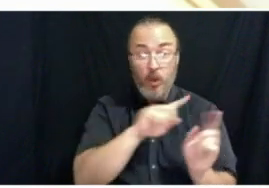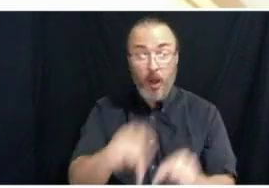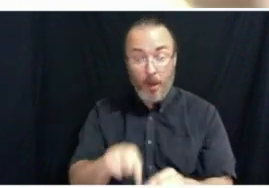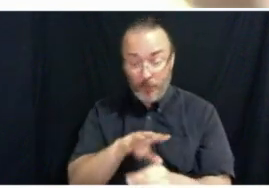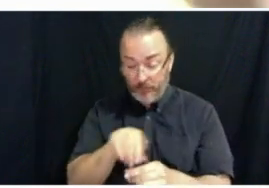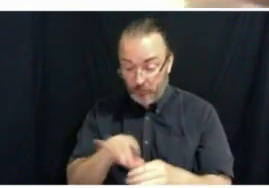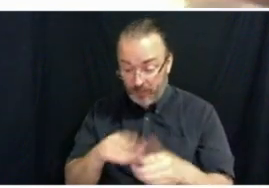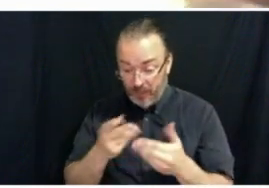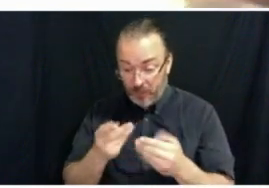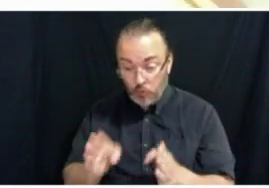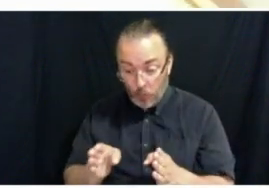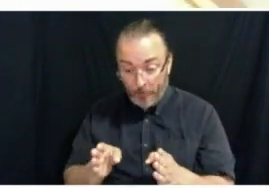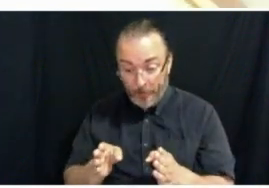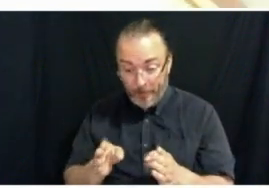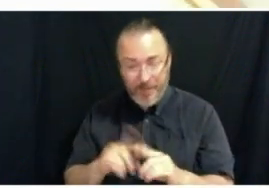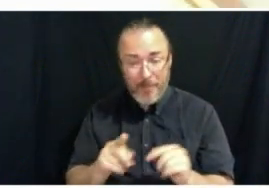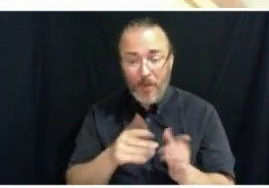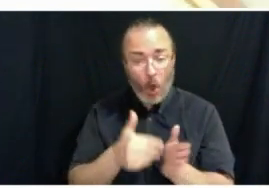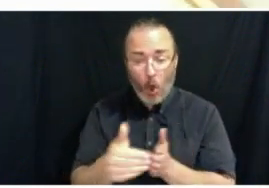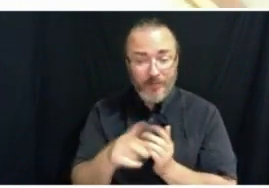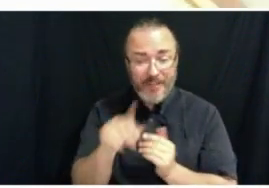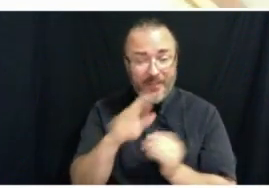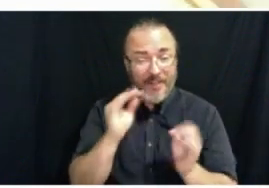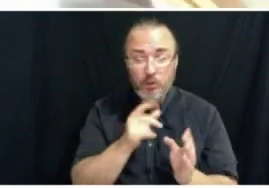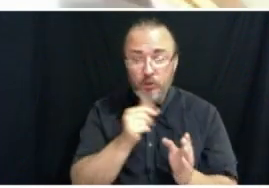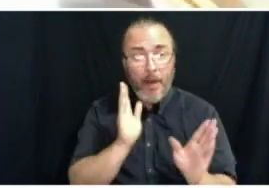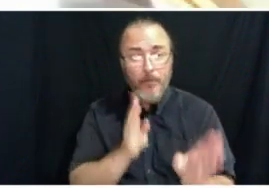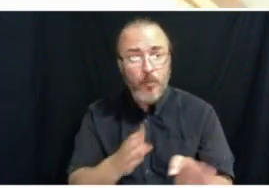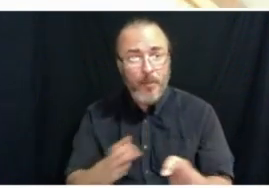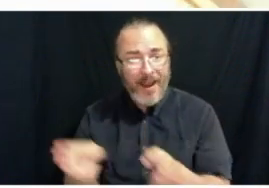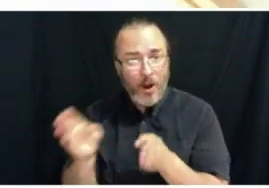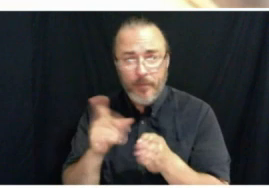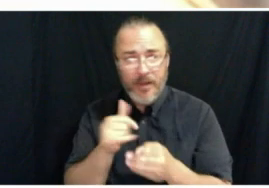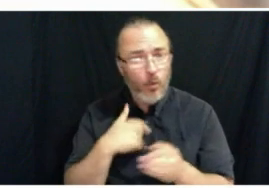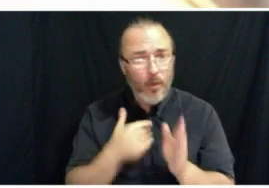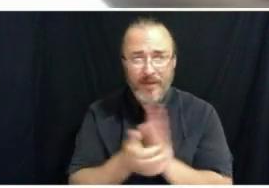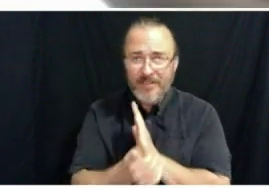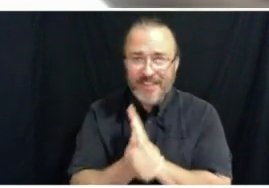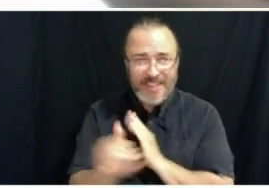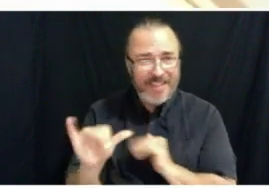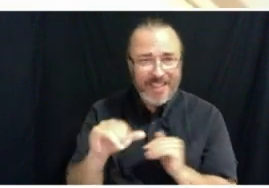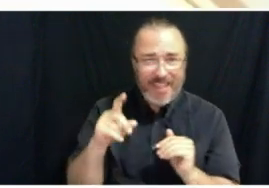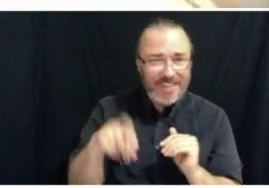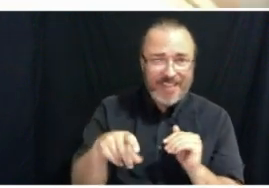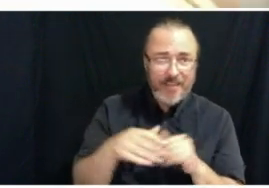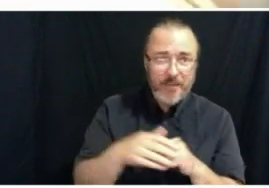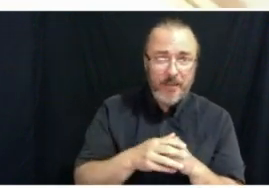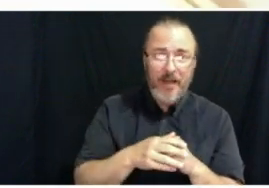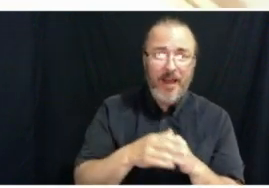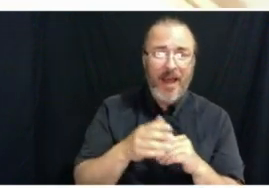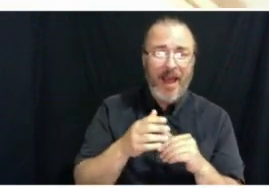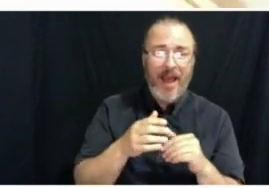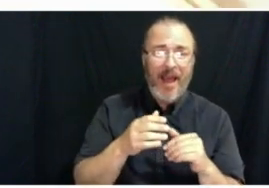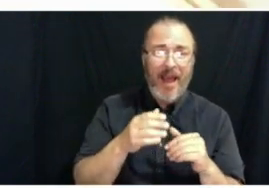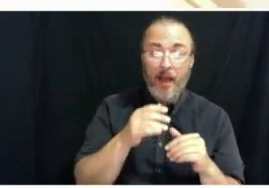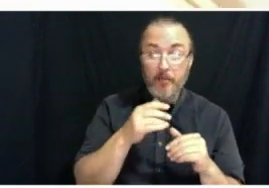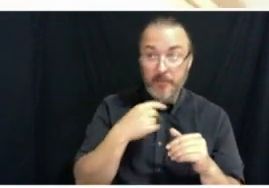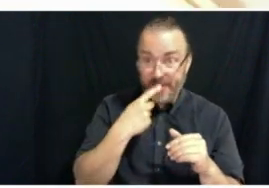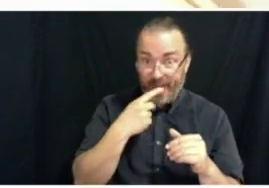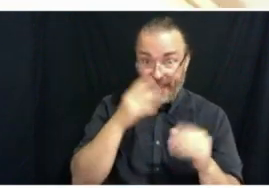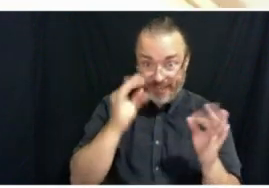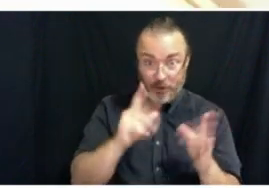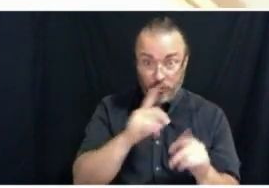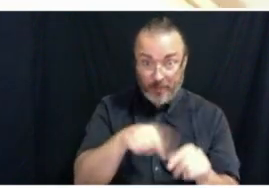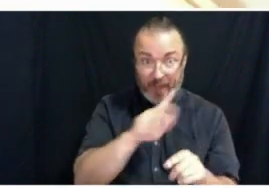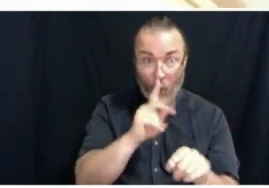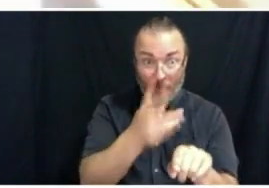often haven't been prepared with the skills they need. And this isn't any sort of direct failing of teachers. This is a system that